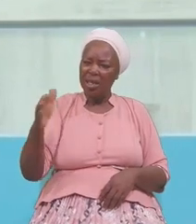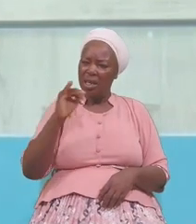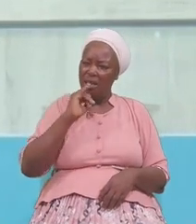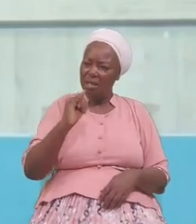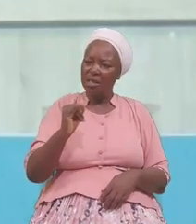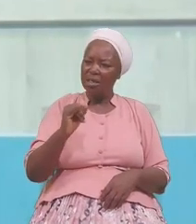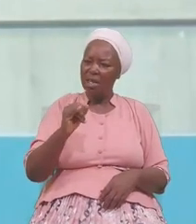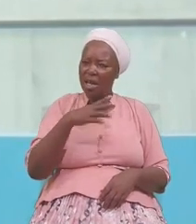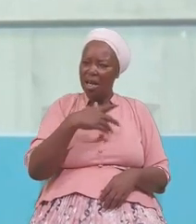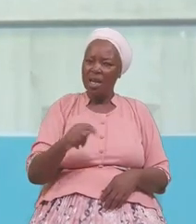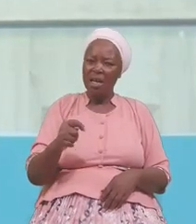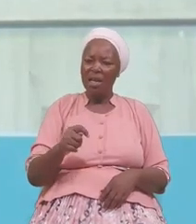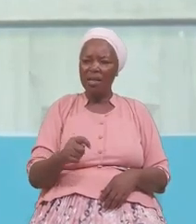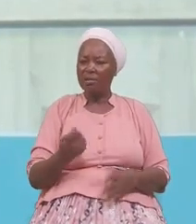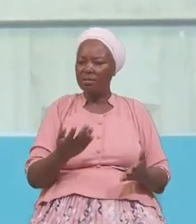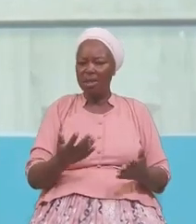a deprived man,